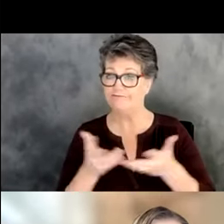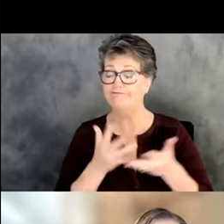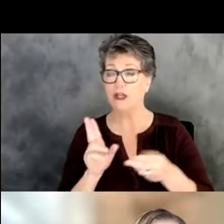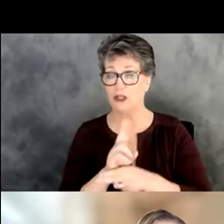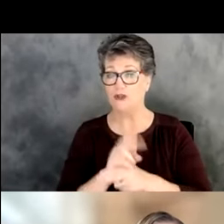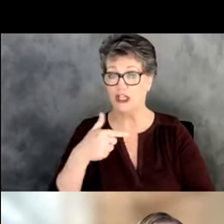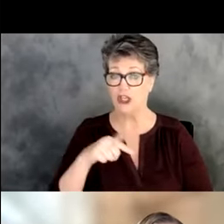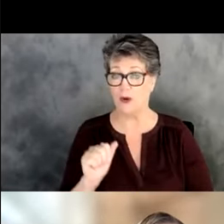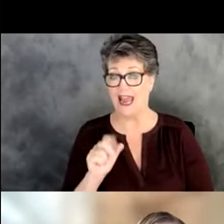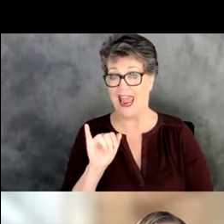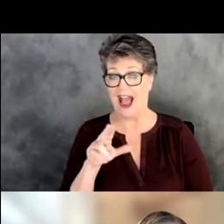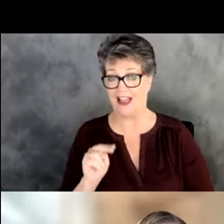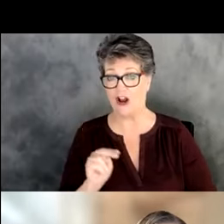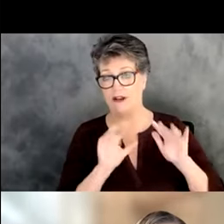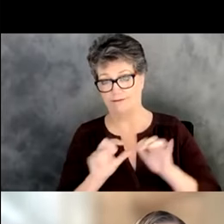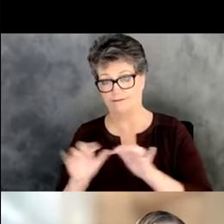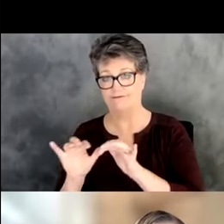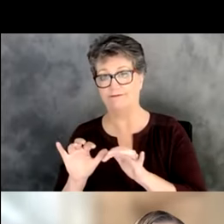Q&A icon on your toolbar.